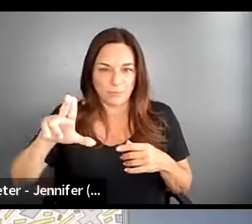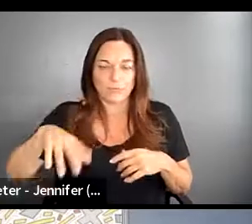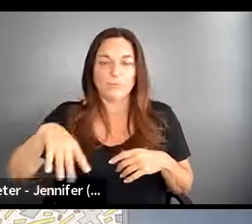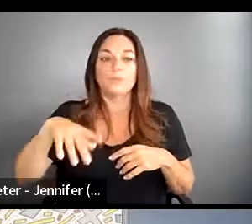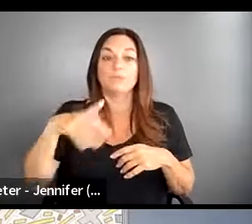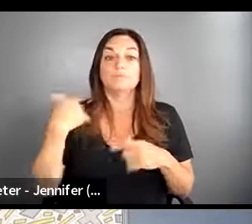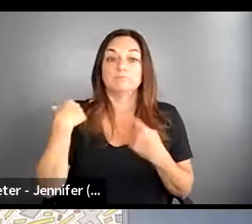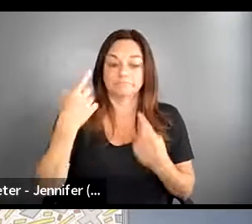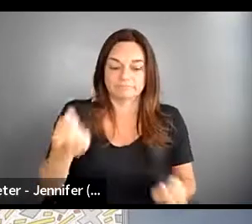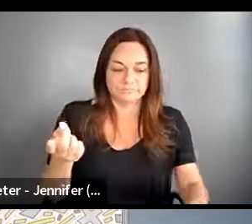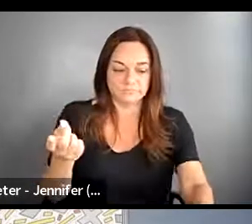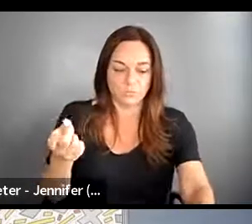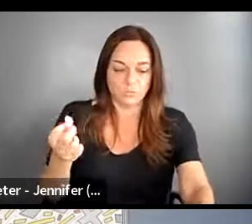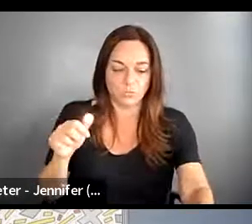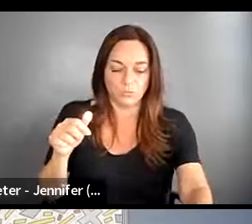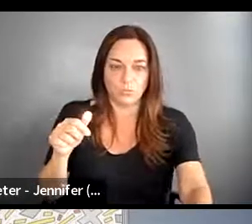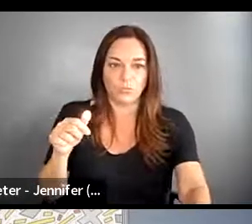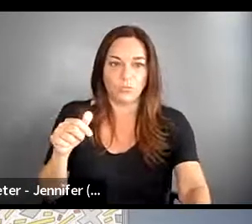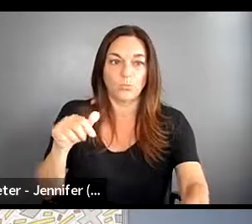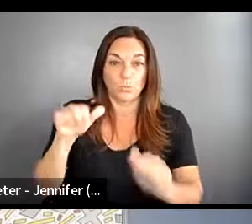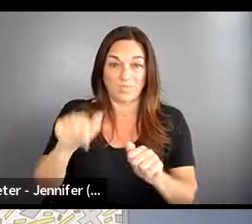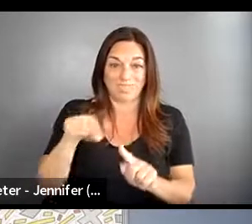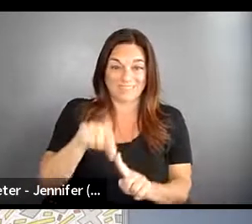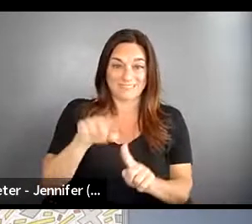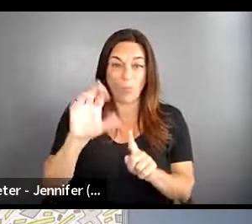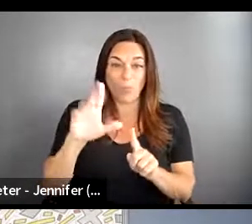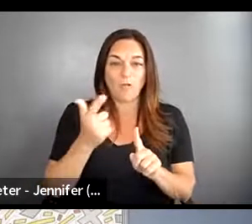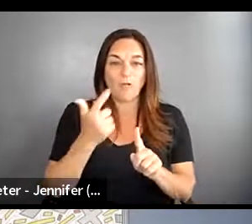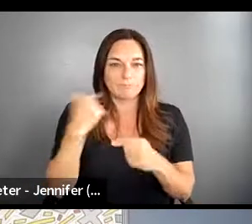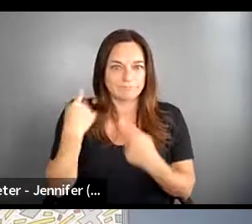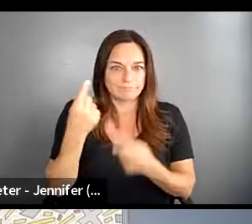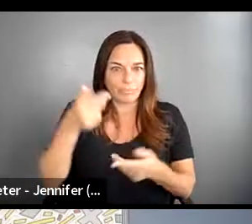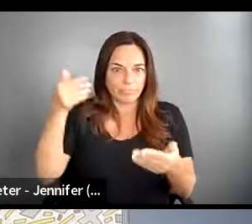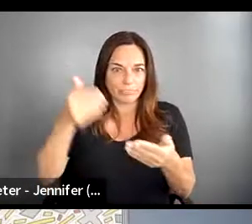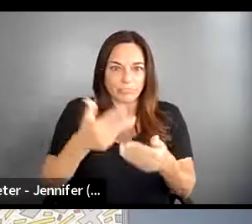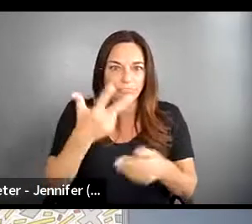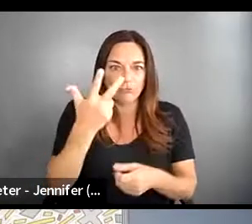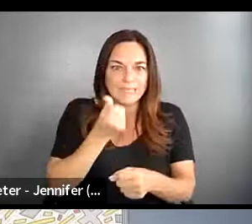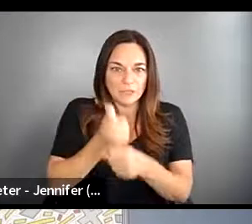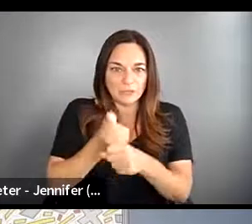with the organization coming up on 3 years in August.